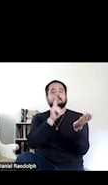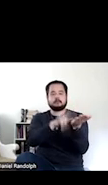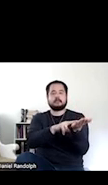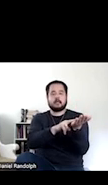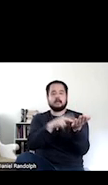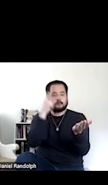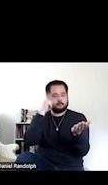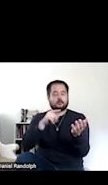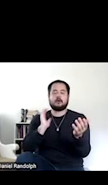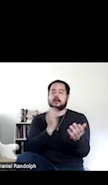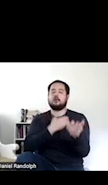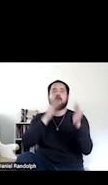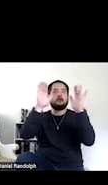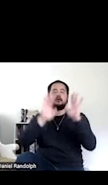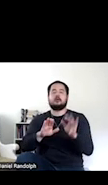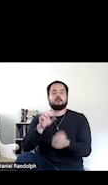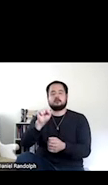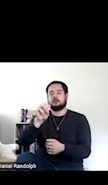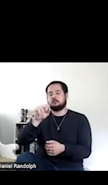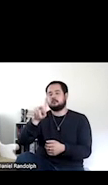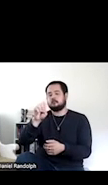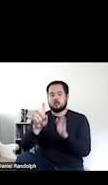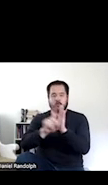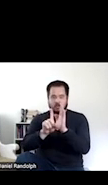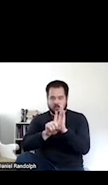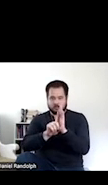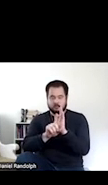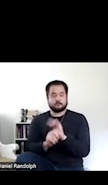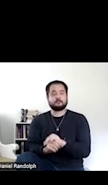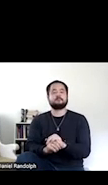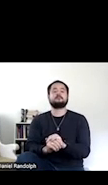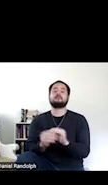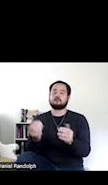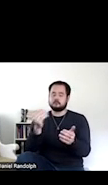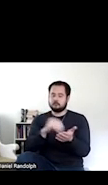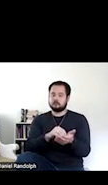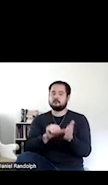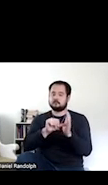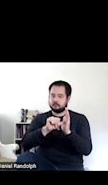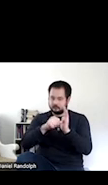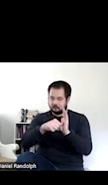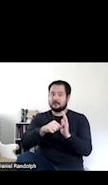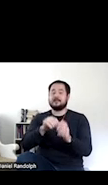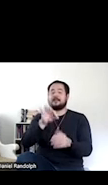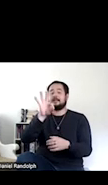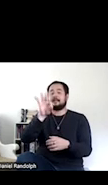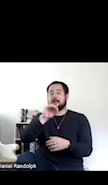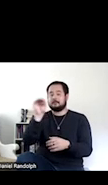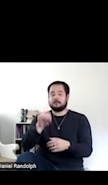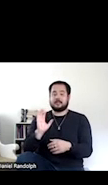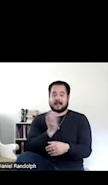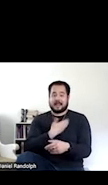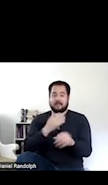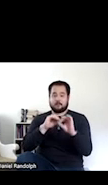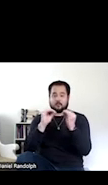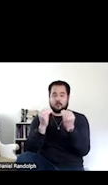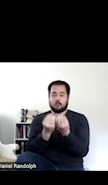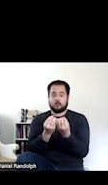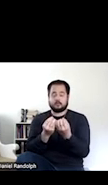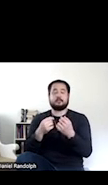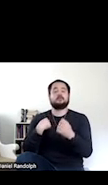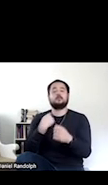volunteers, one thing that we should stress upon is 90% of our organization is driven by the generosity of donors. So we rely heavily